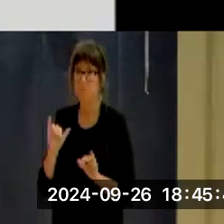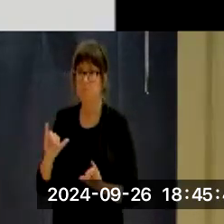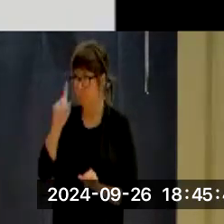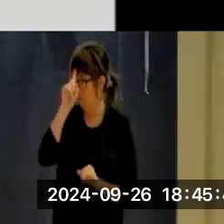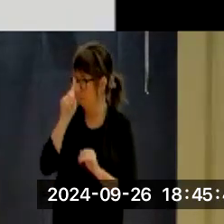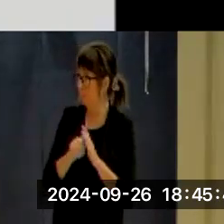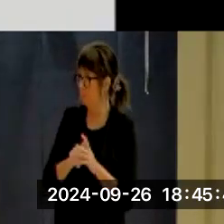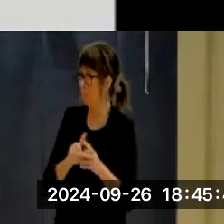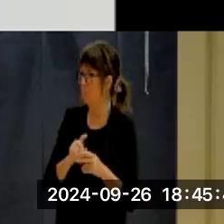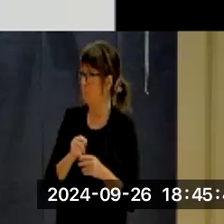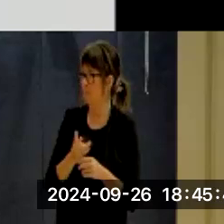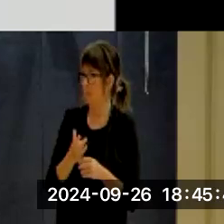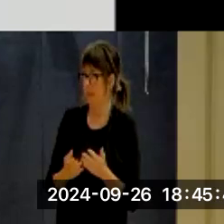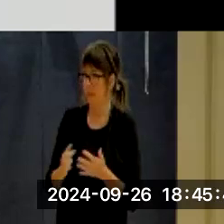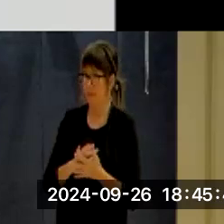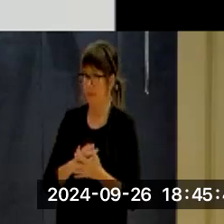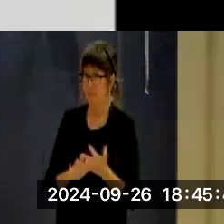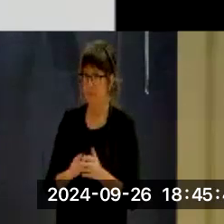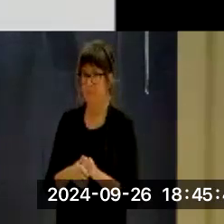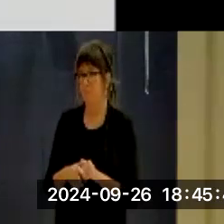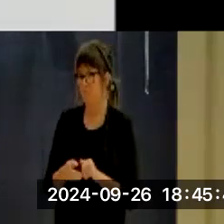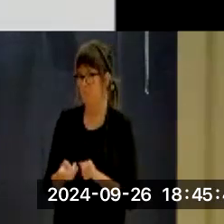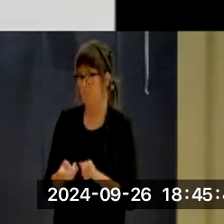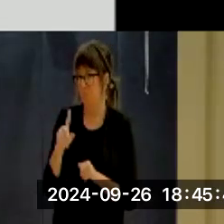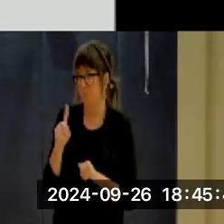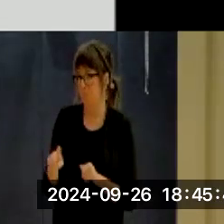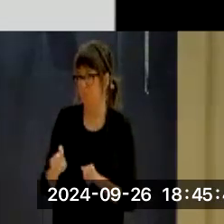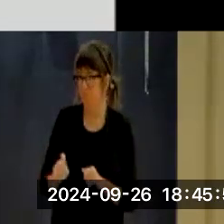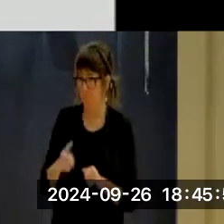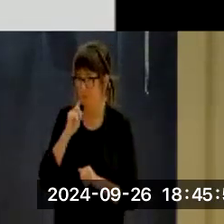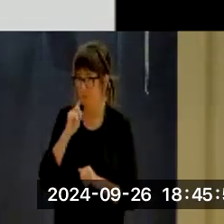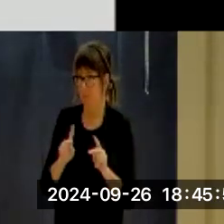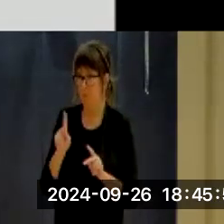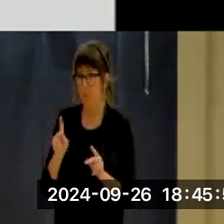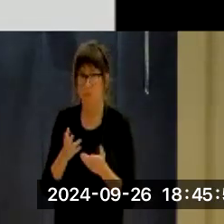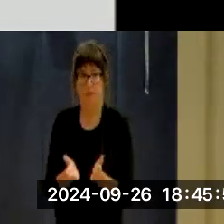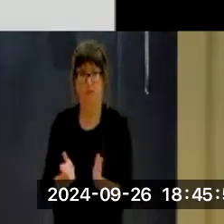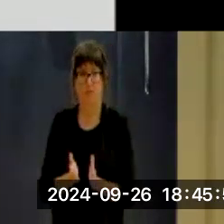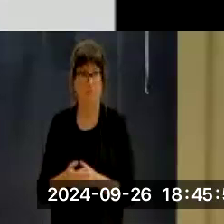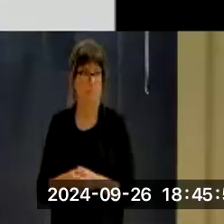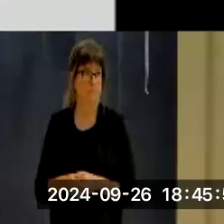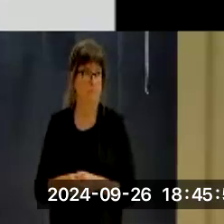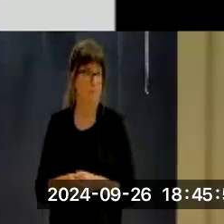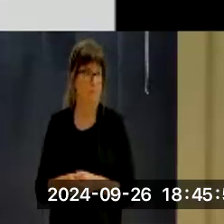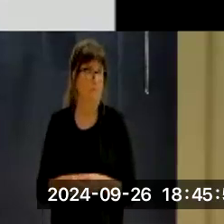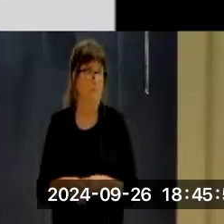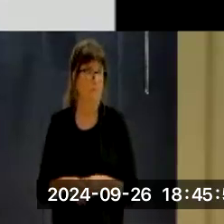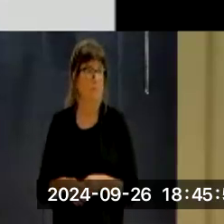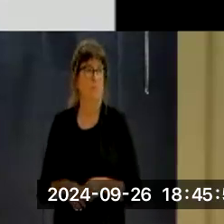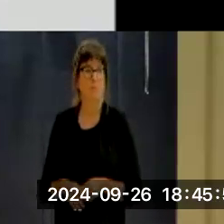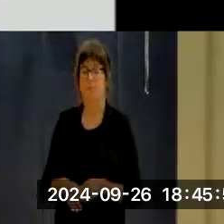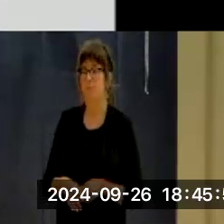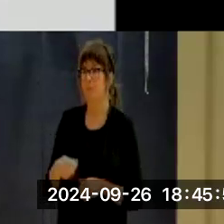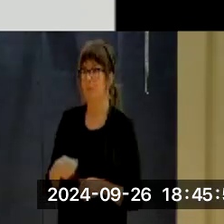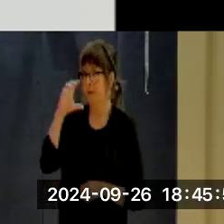has resonated with me. Just a couple of questions just for the people in this room and the community that is here. I guess